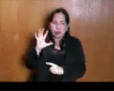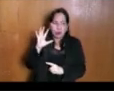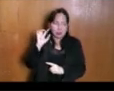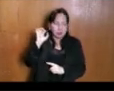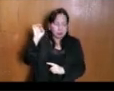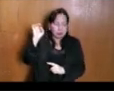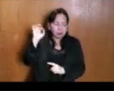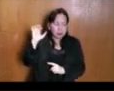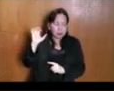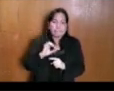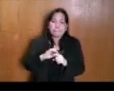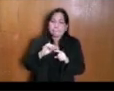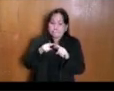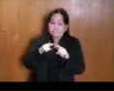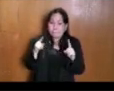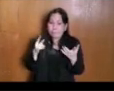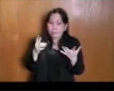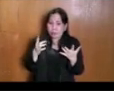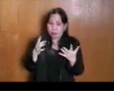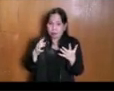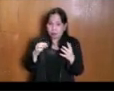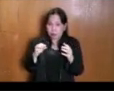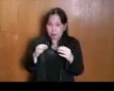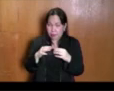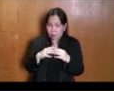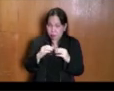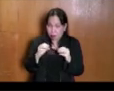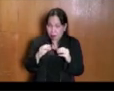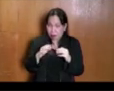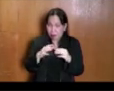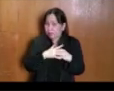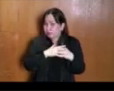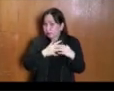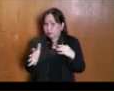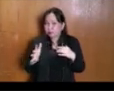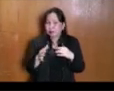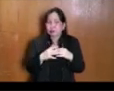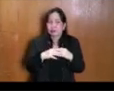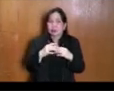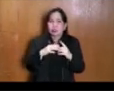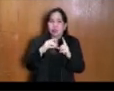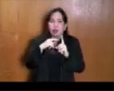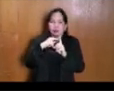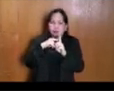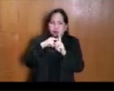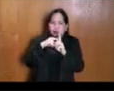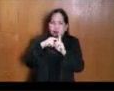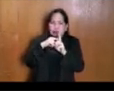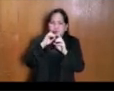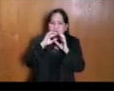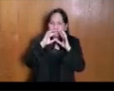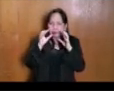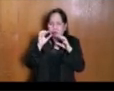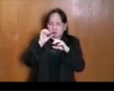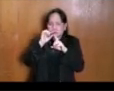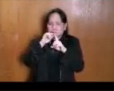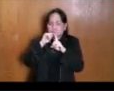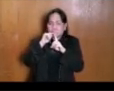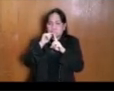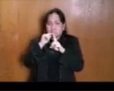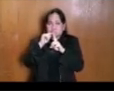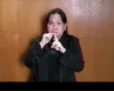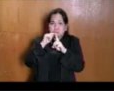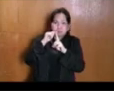Celsius. But beyond this, this could lead to a tipping point that could lead to catastrophic and